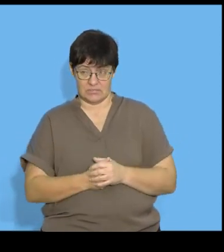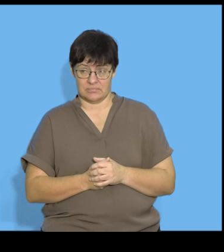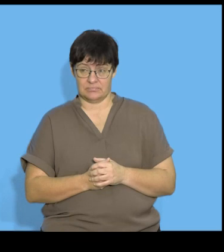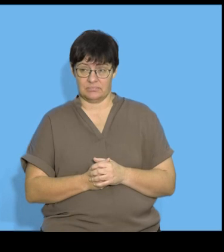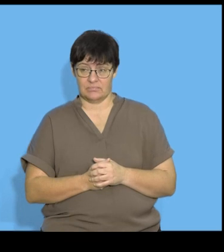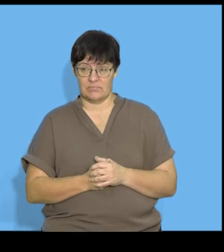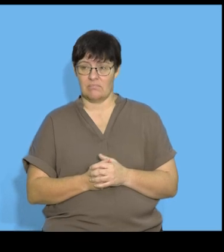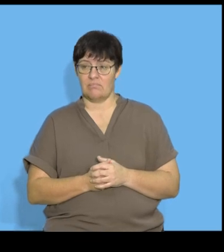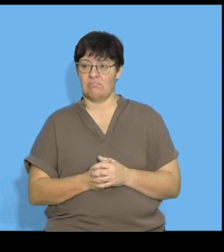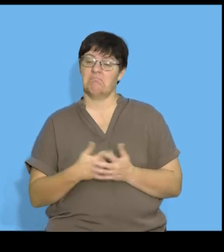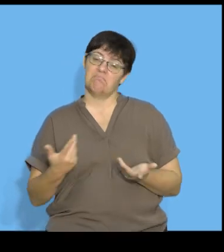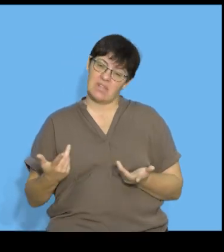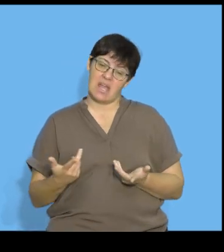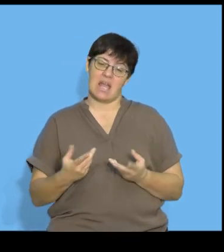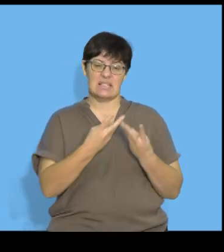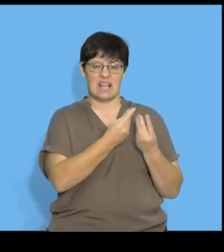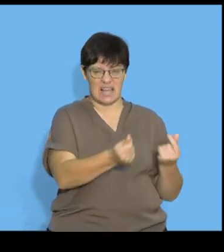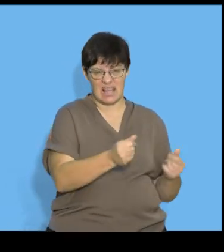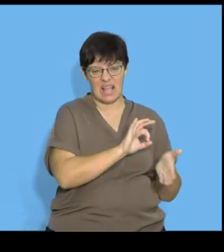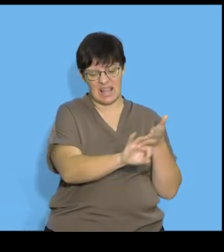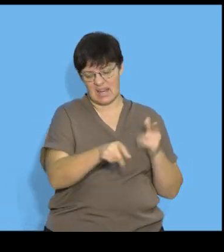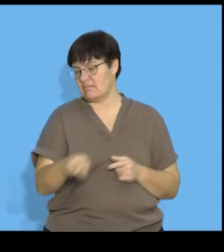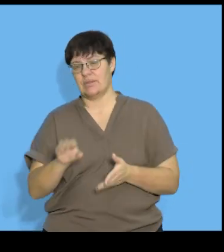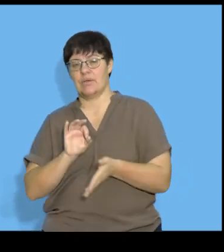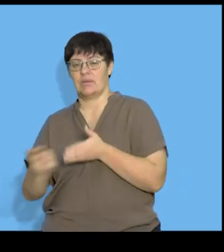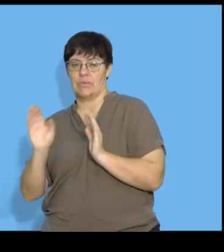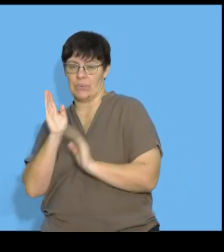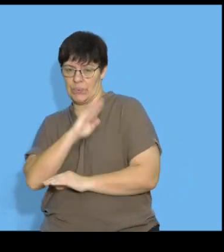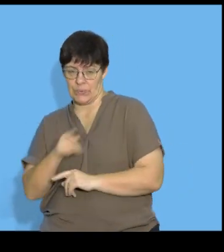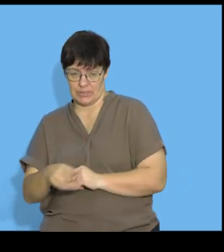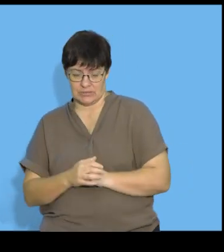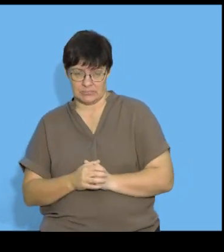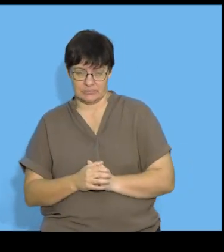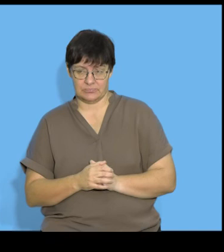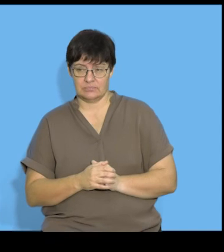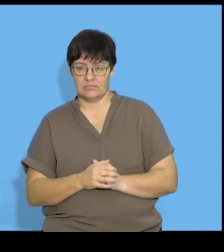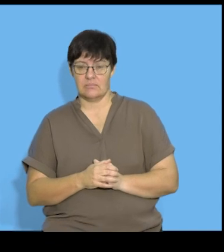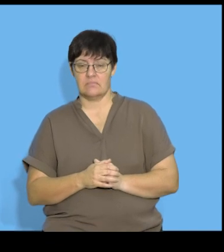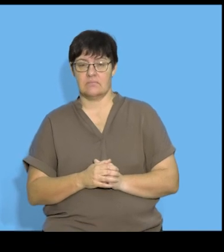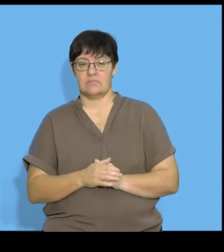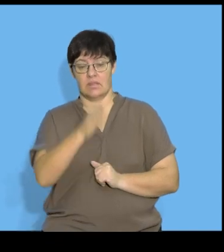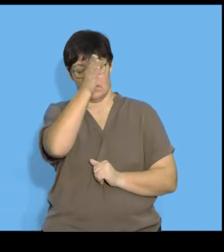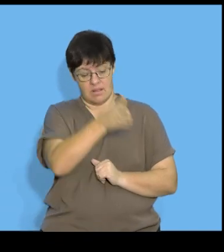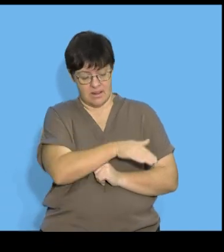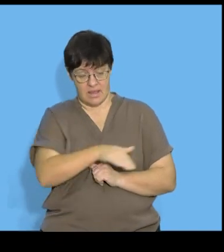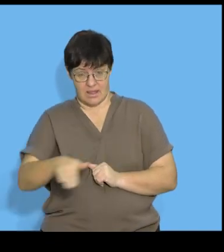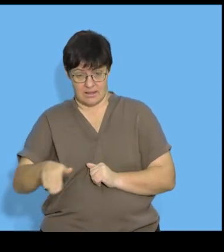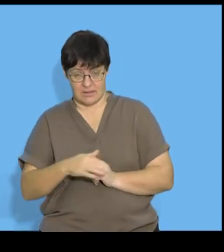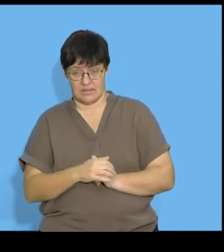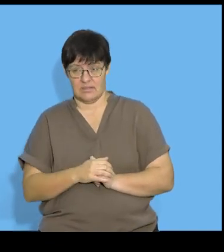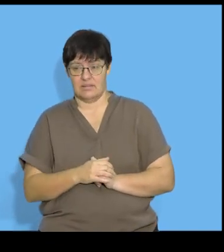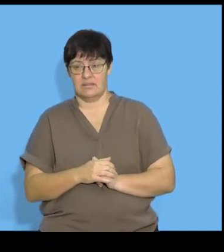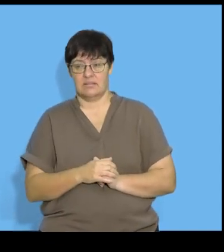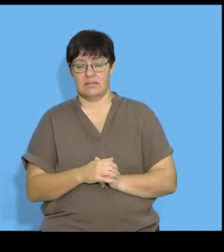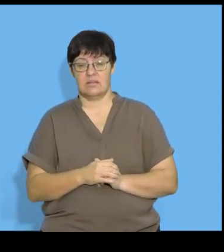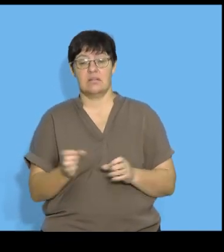sterilized, non-sterilized. There I've got my heading going. Right, I'm going to draw a line graph, and I start